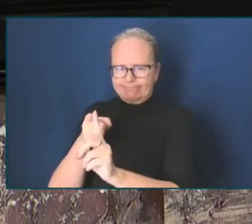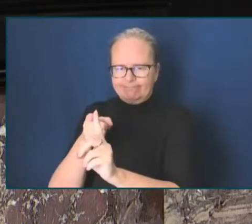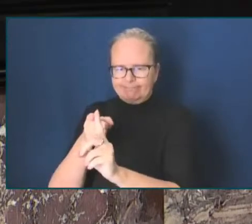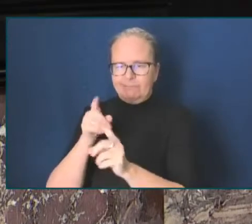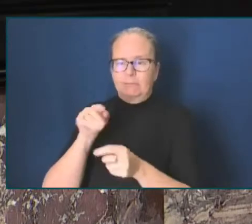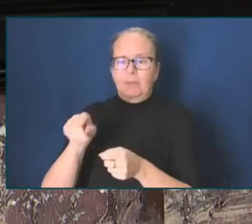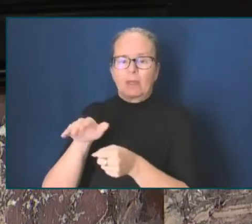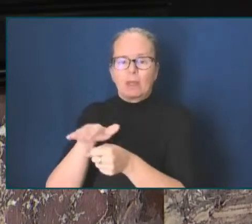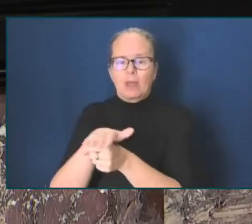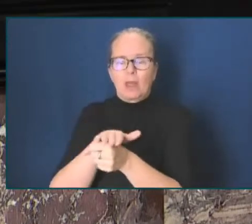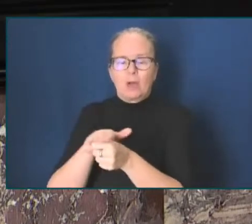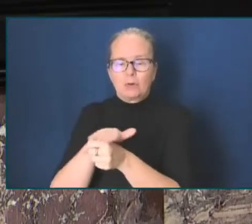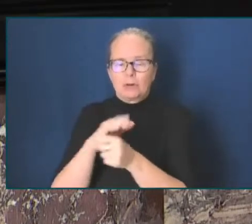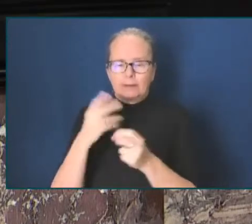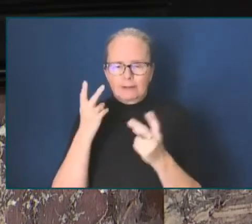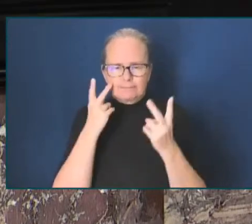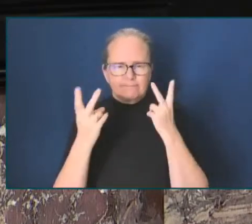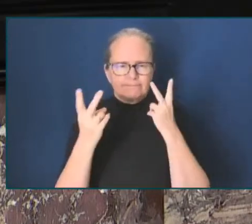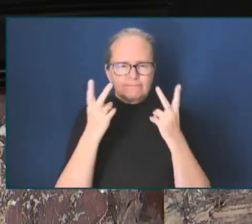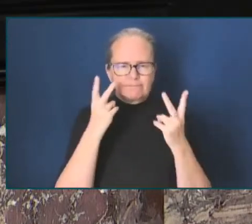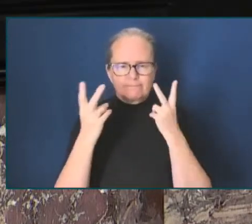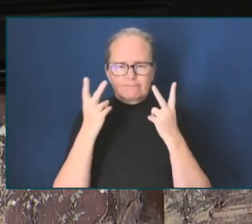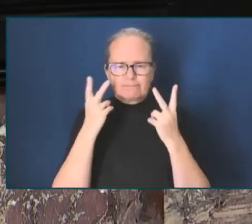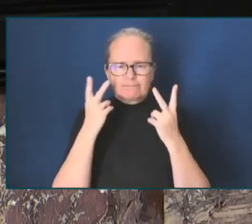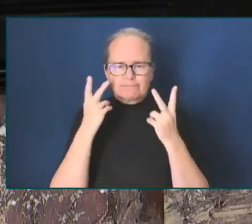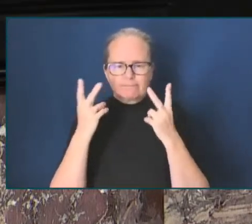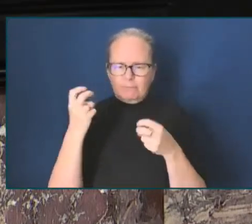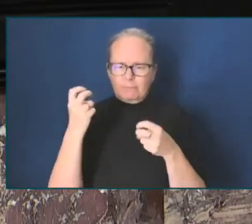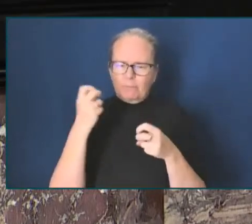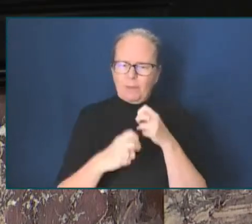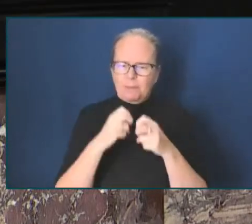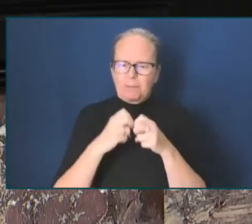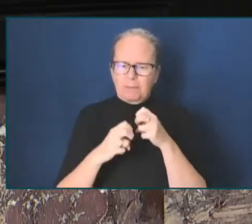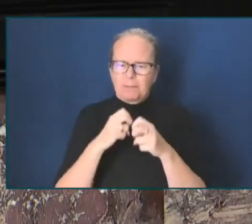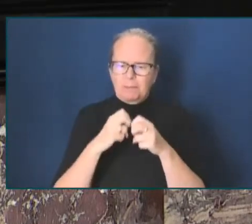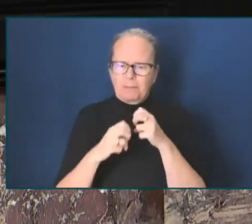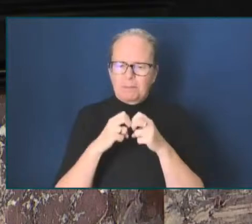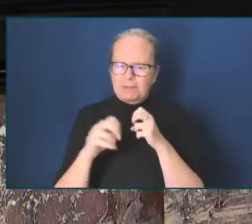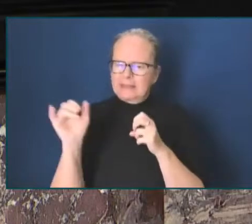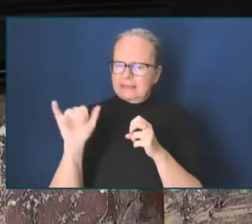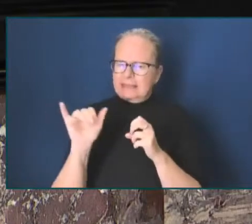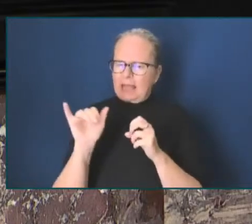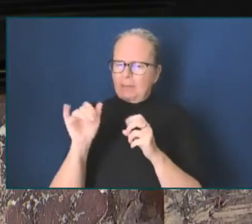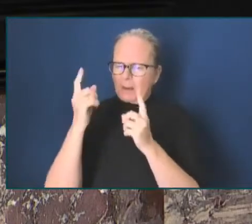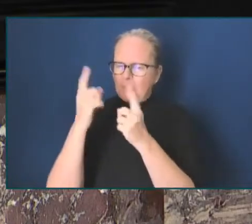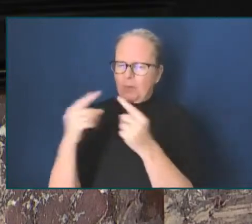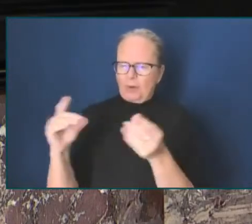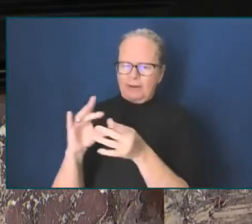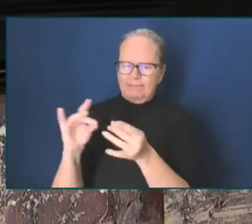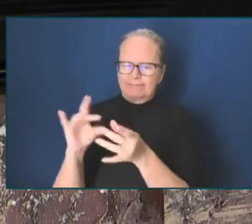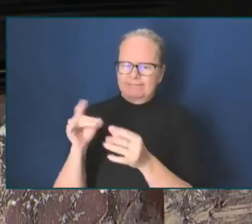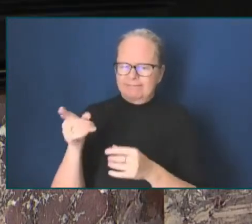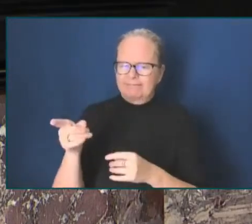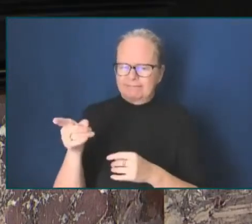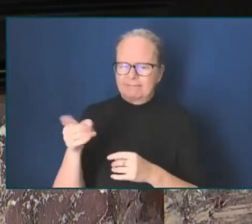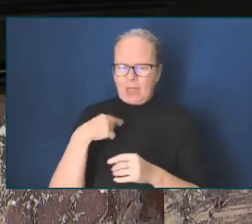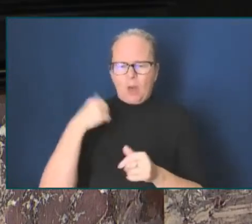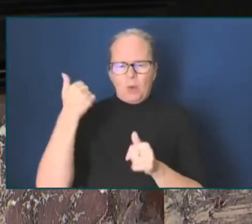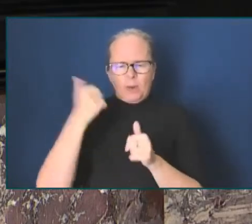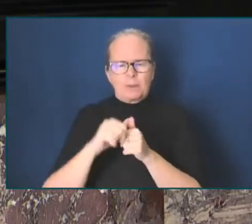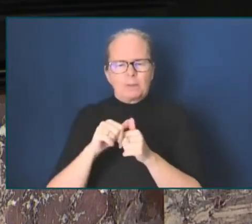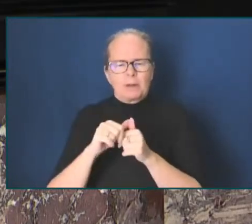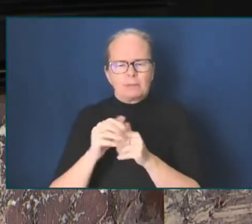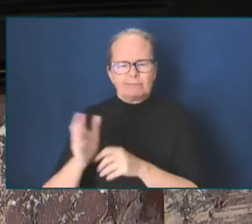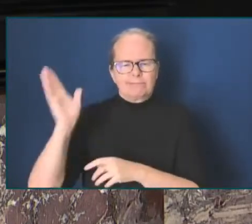opposition. And I have to say, it was back under Gordon Campbell when he said that the issue